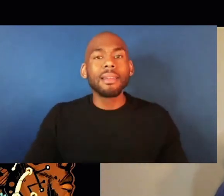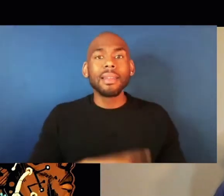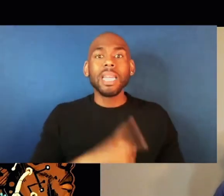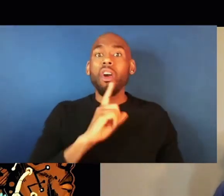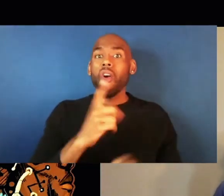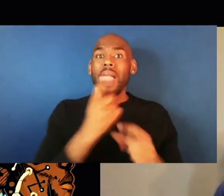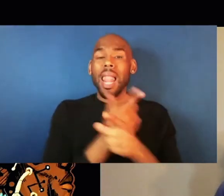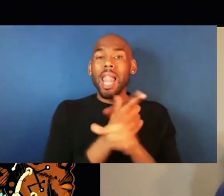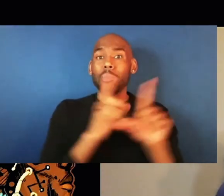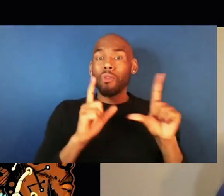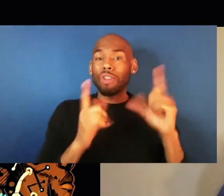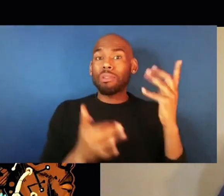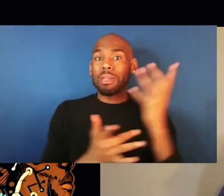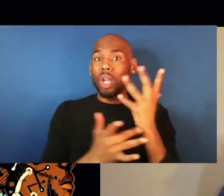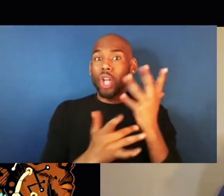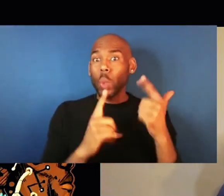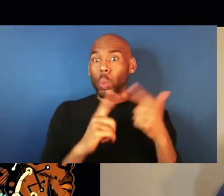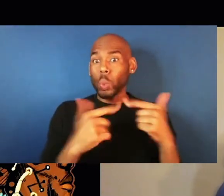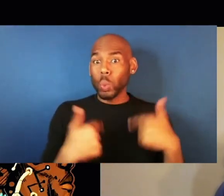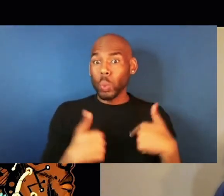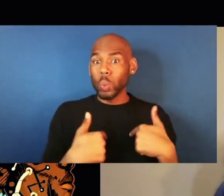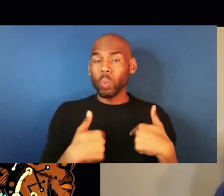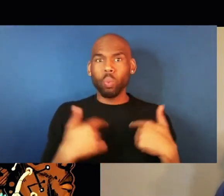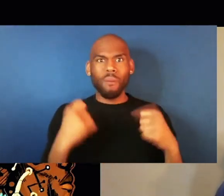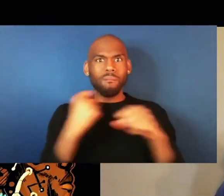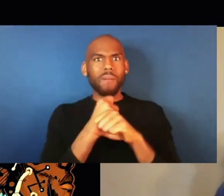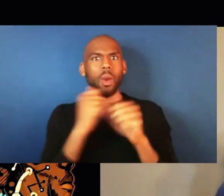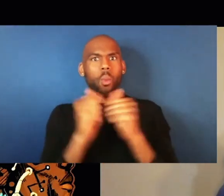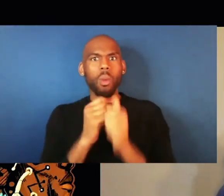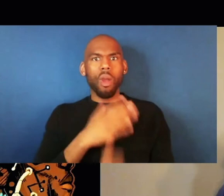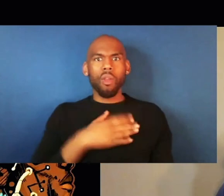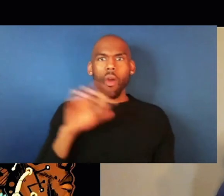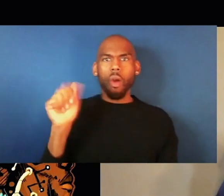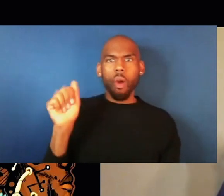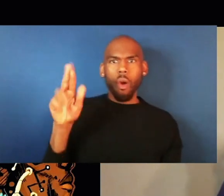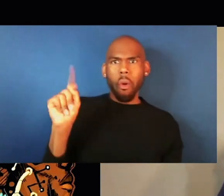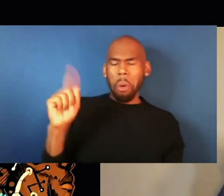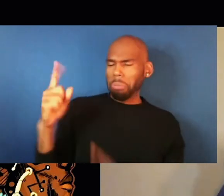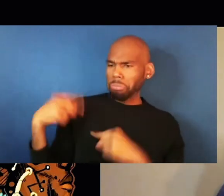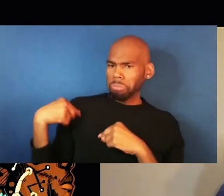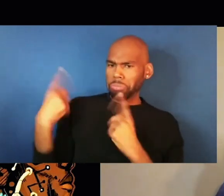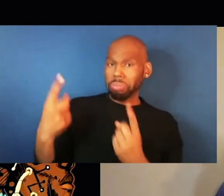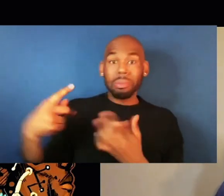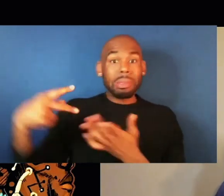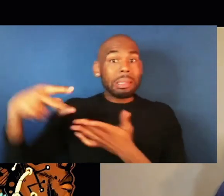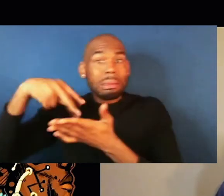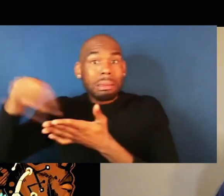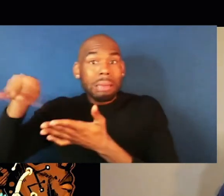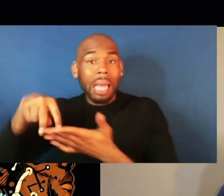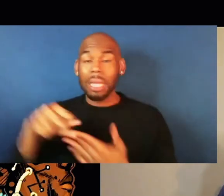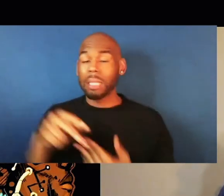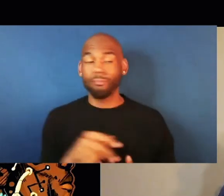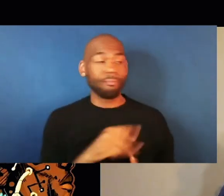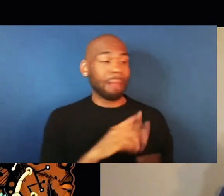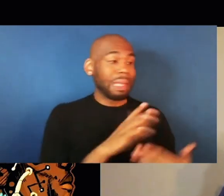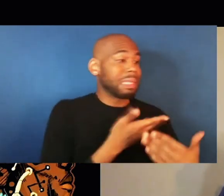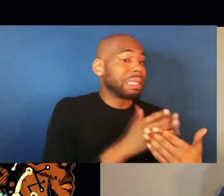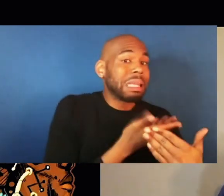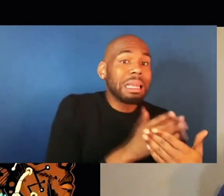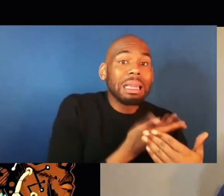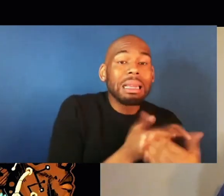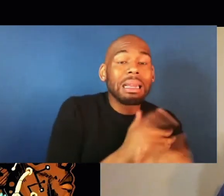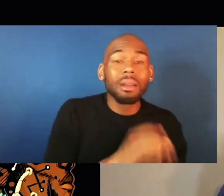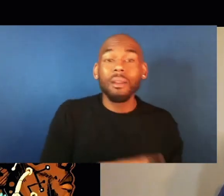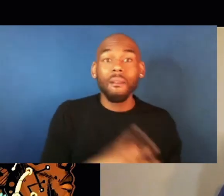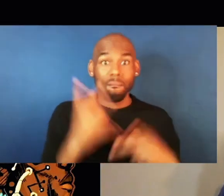These are liberation technologies to me, because we fight with our art. We always have. Whether it's dance, whether it's our singing,